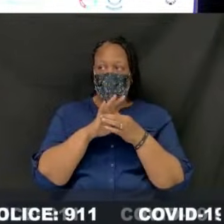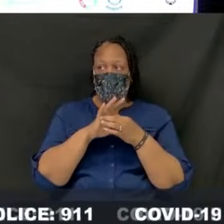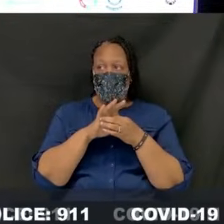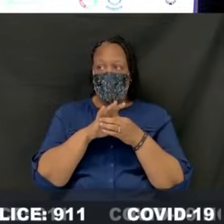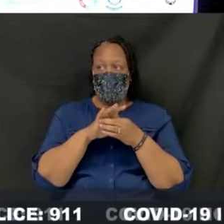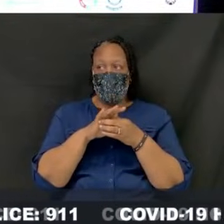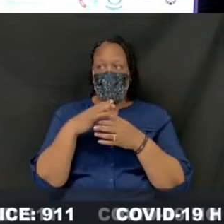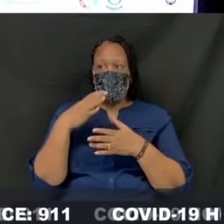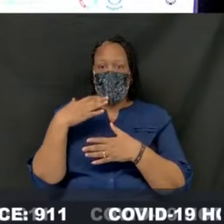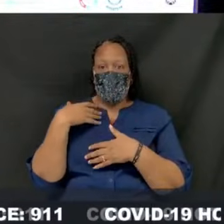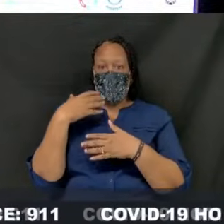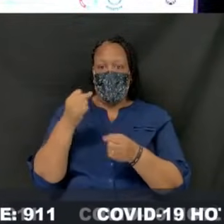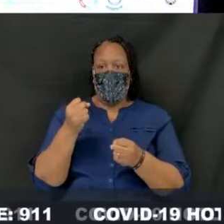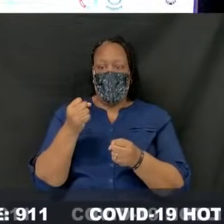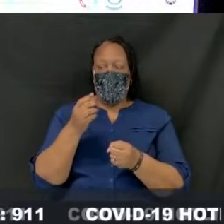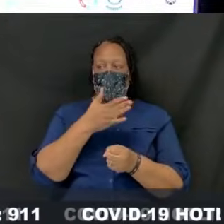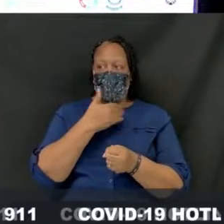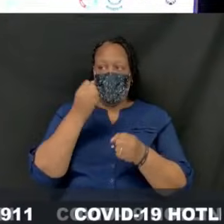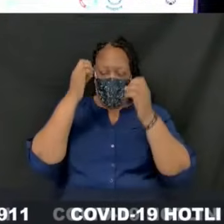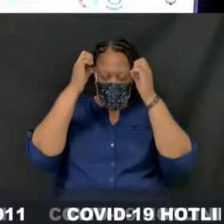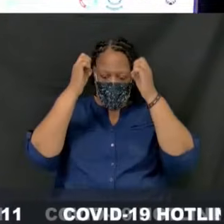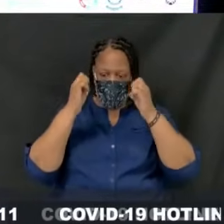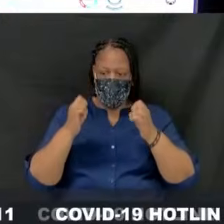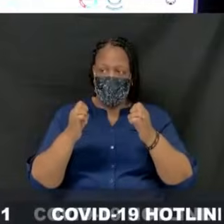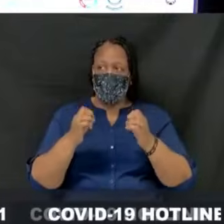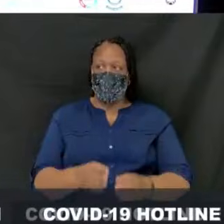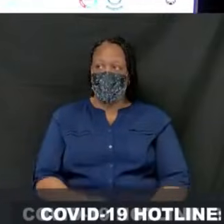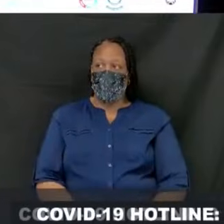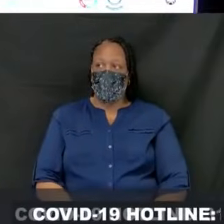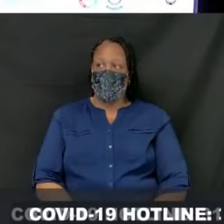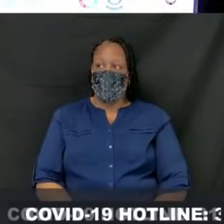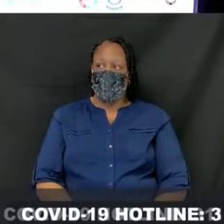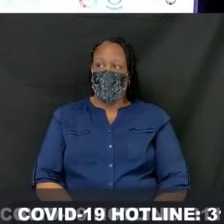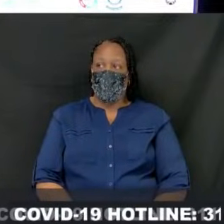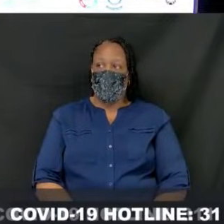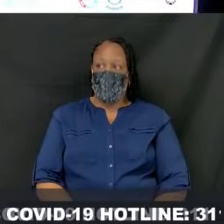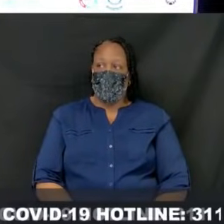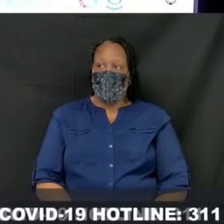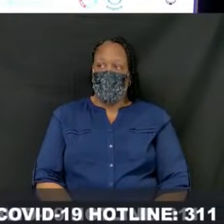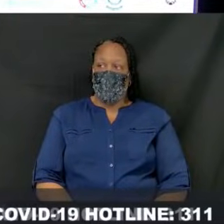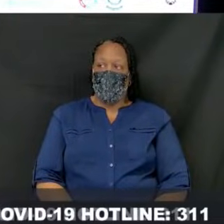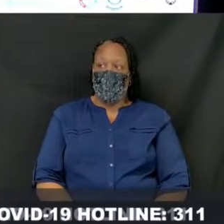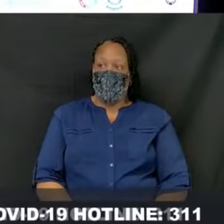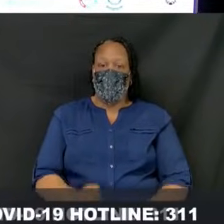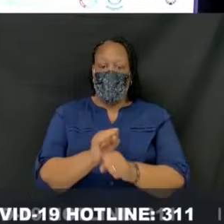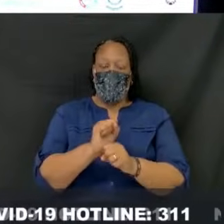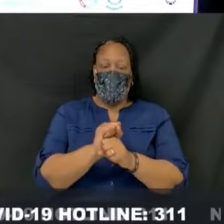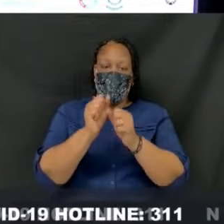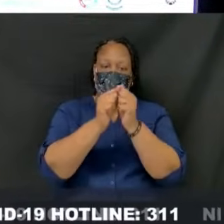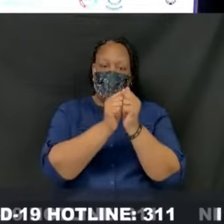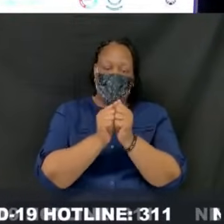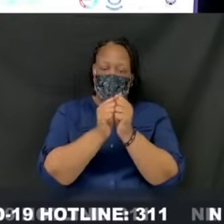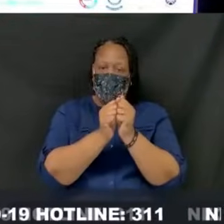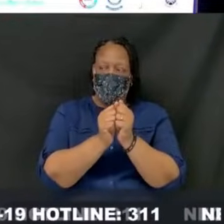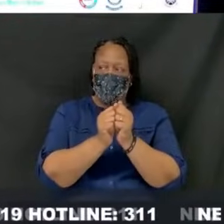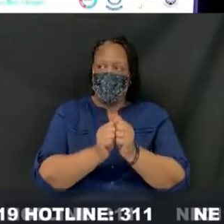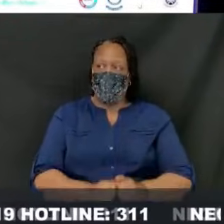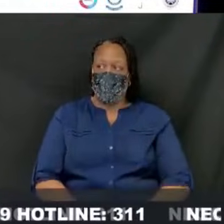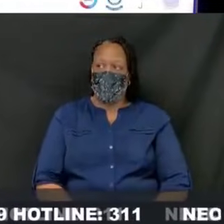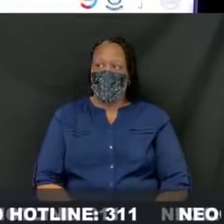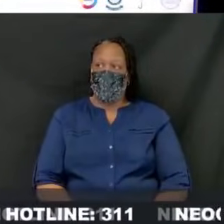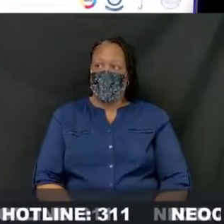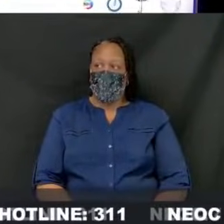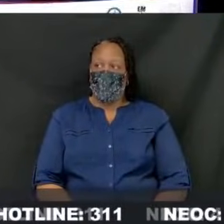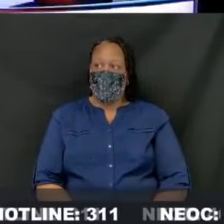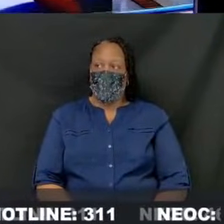school shutdowns? With most children having mild cases, it may not be necessary to shut down an